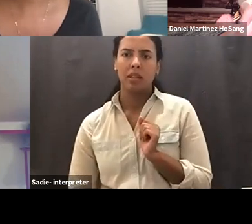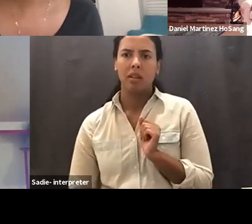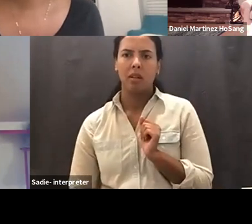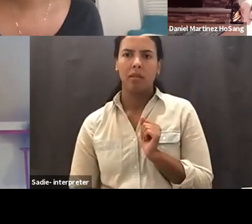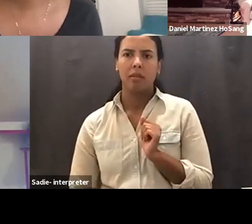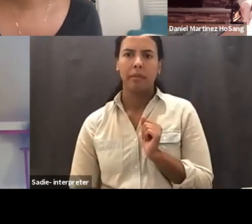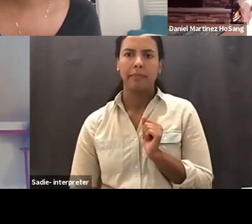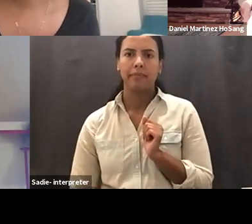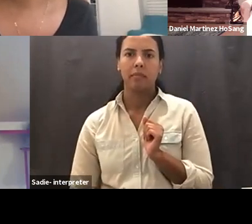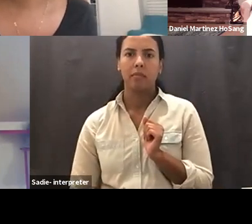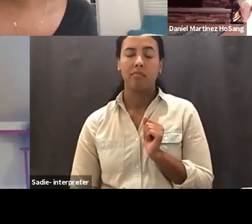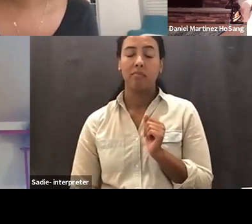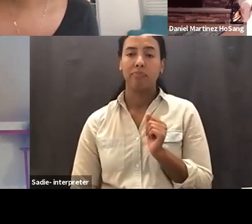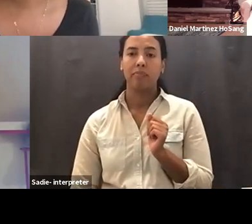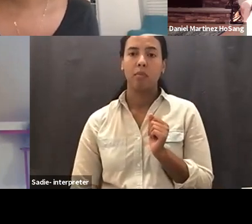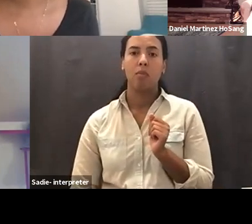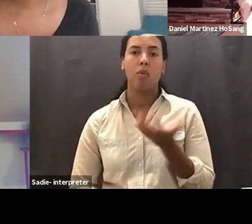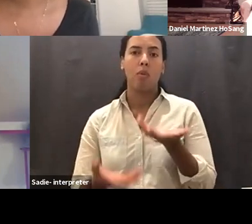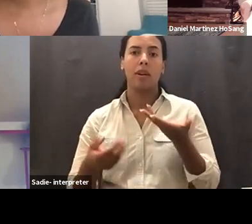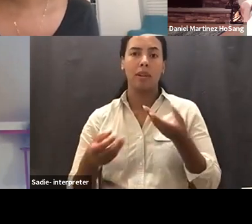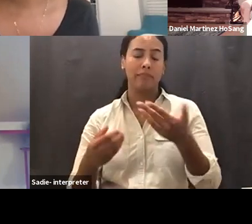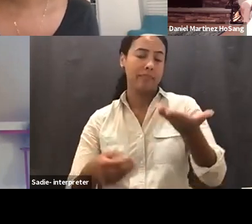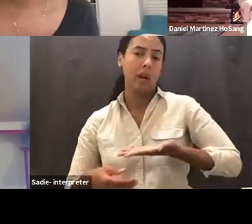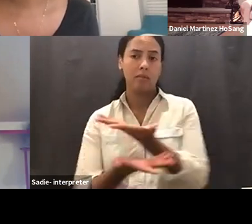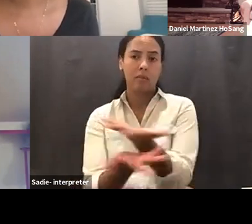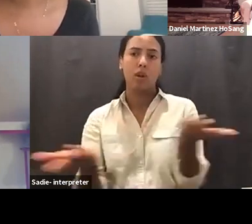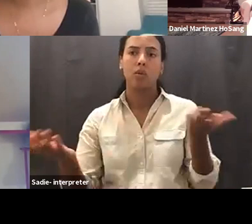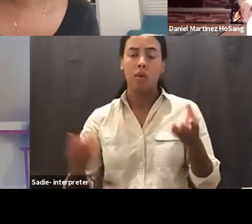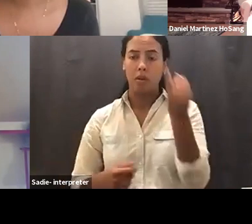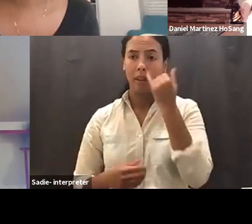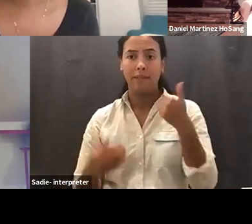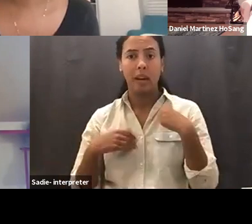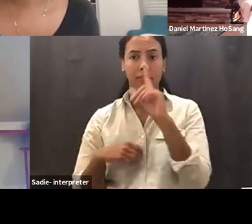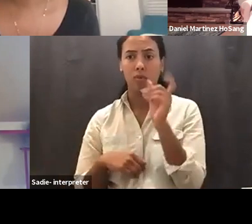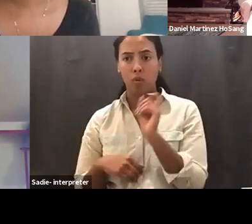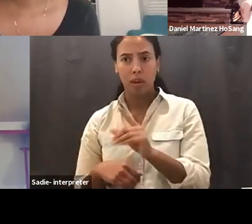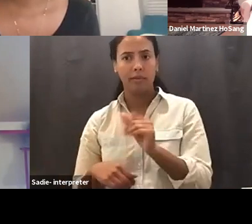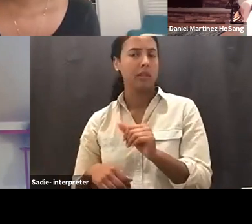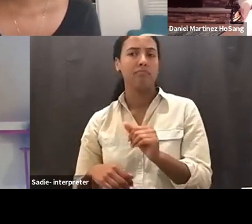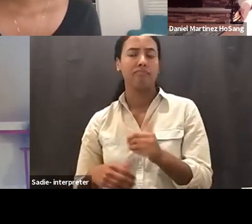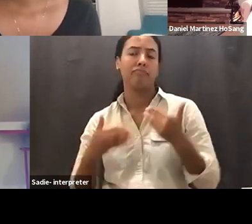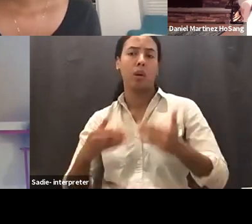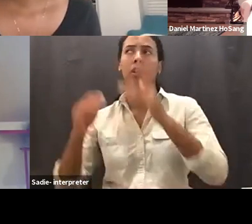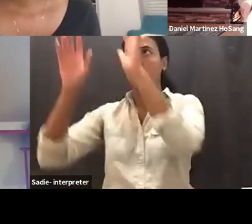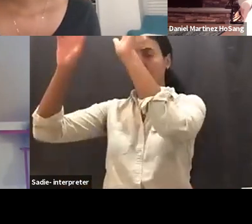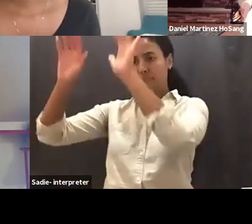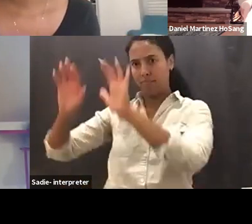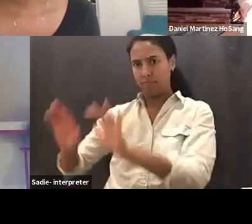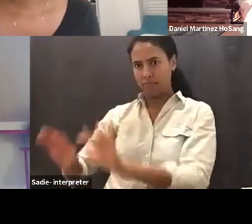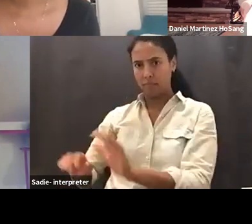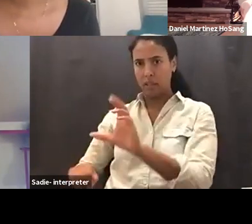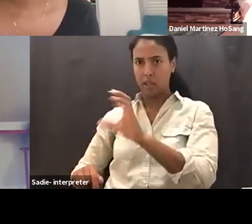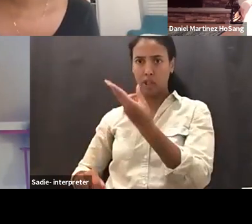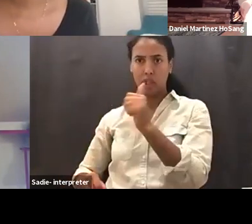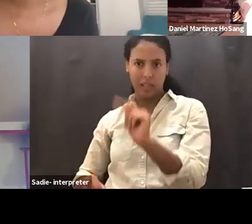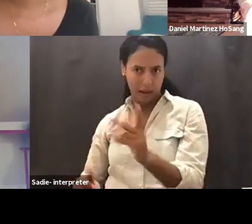want to invite people to share your questions in the chat and in the Q&A for all of our panelists. I think, you know, on the one hand, you described a set of